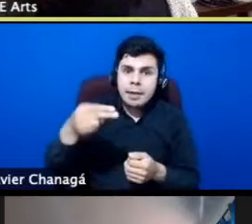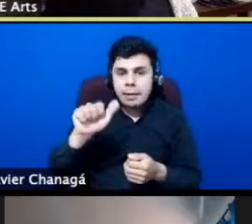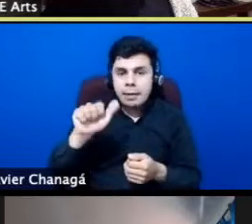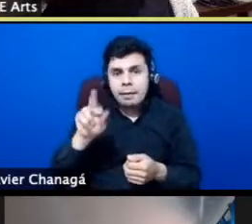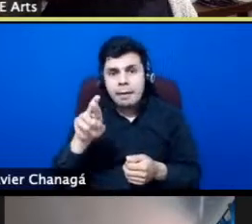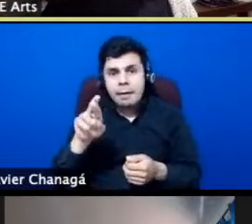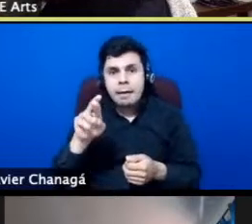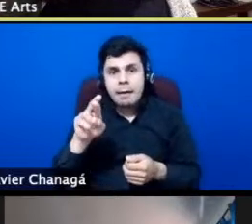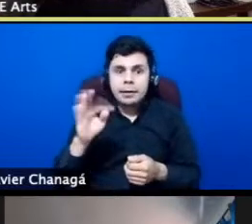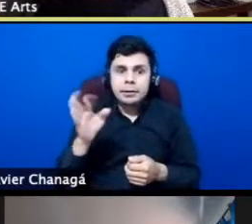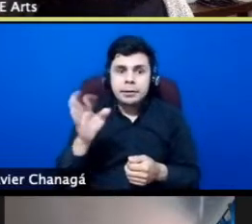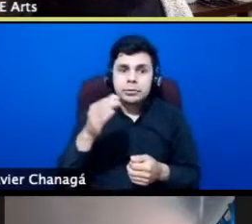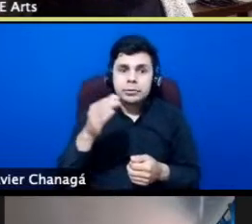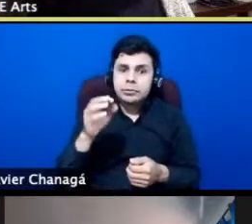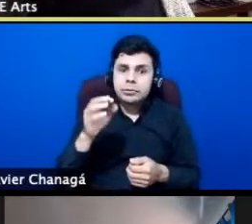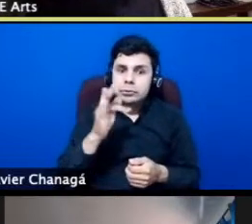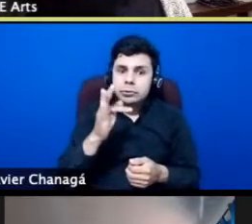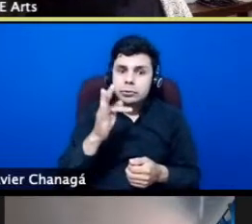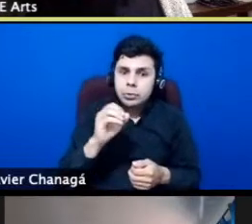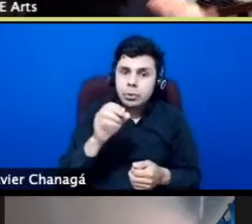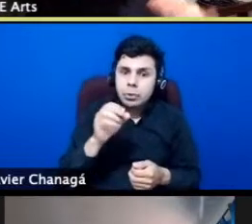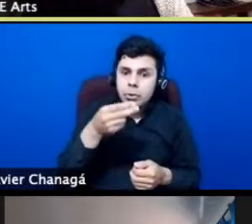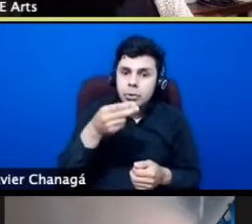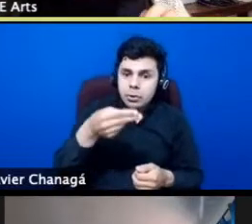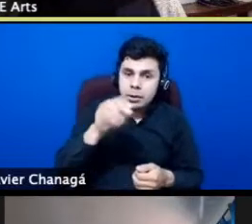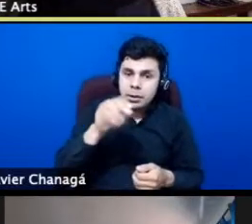por favor? Que están también en Zoom